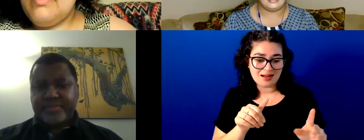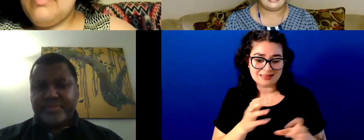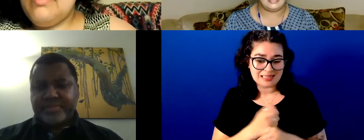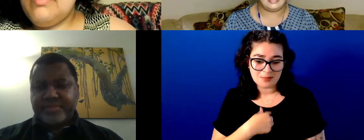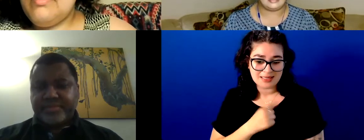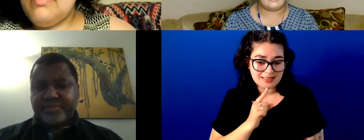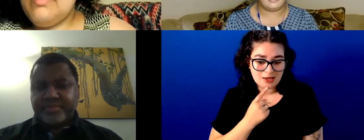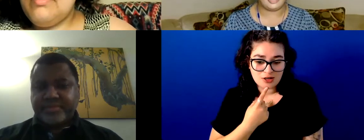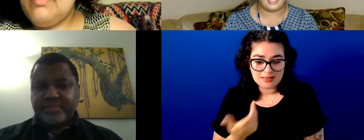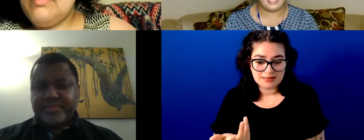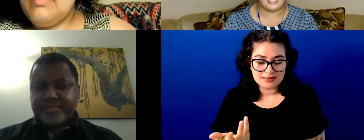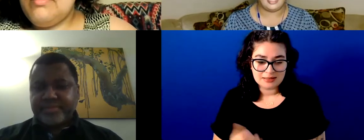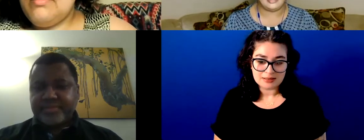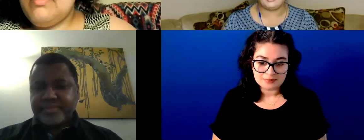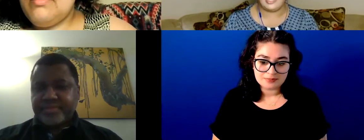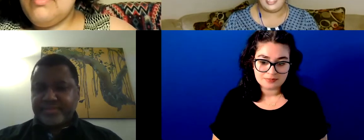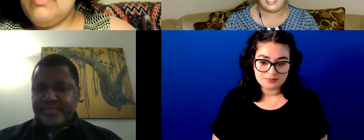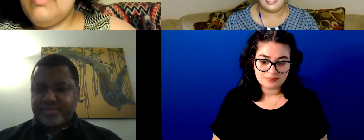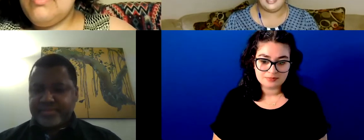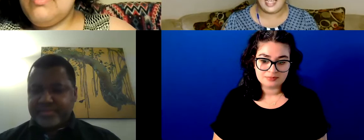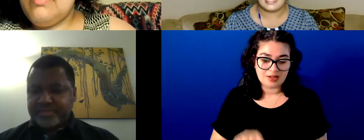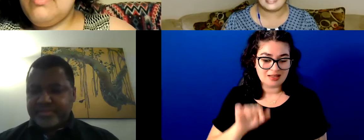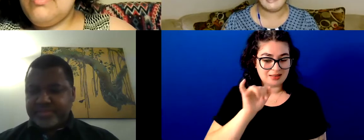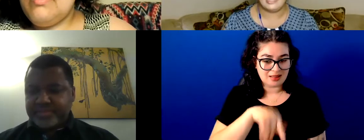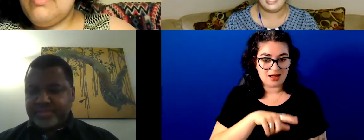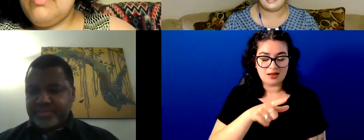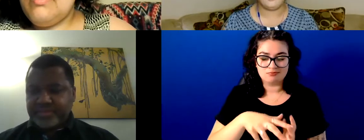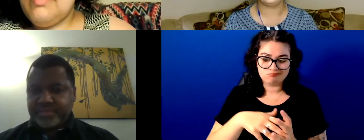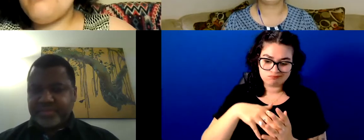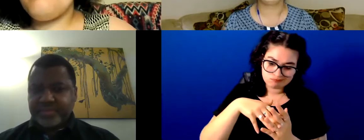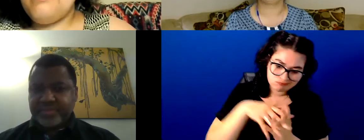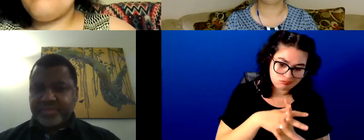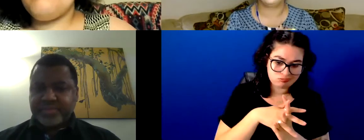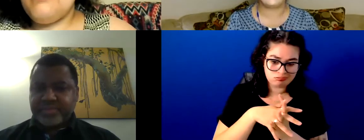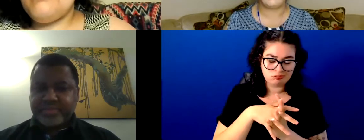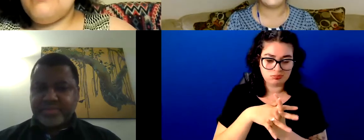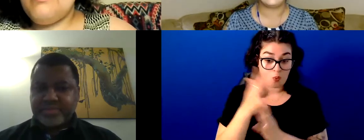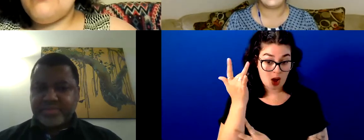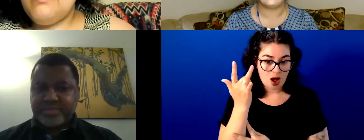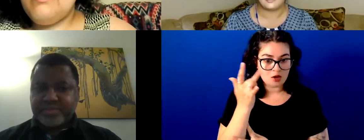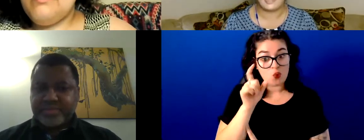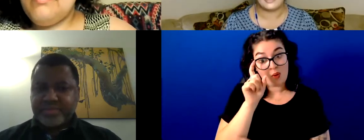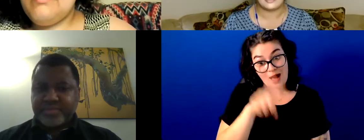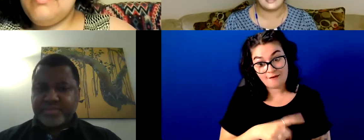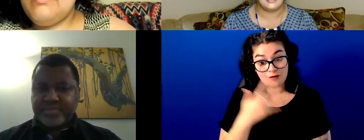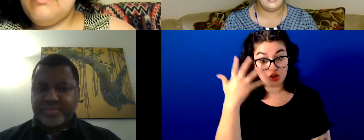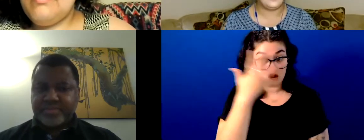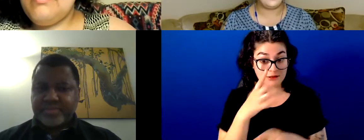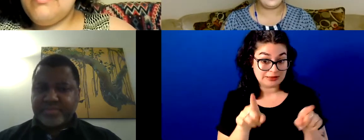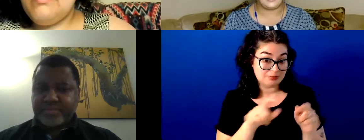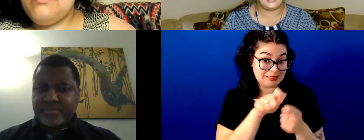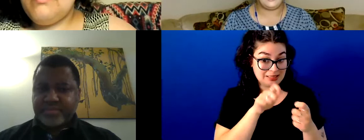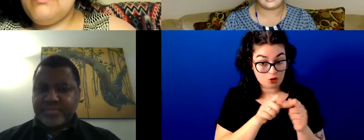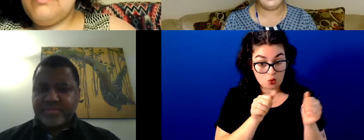And it's very much deep rooted in, again, that assimilation of where you're supposed to look a certain part to get a certain part.